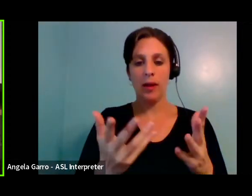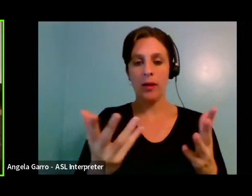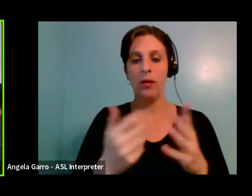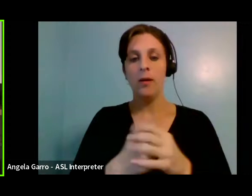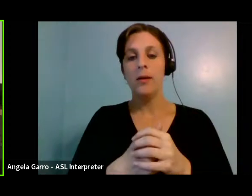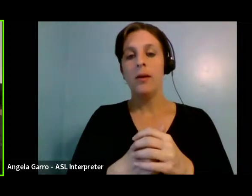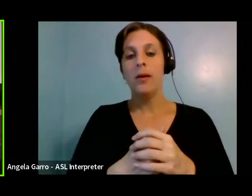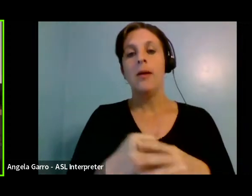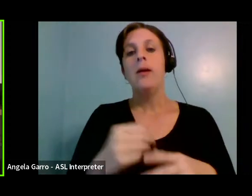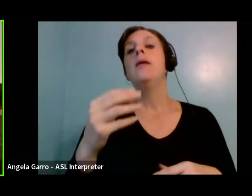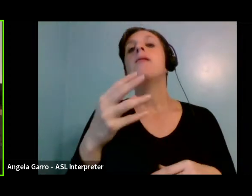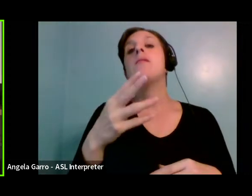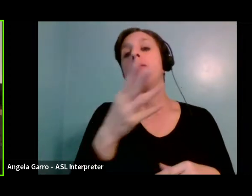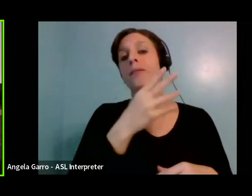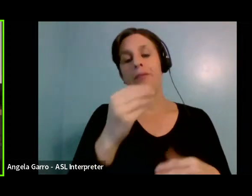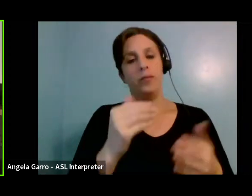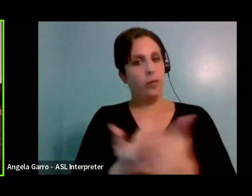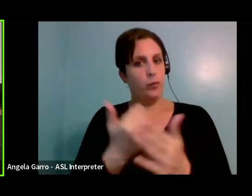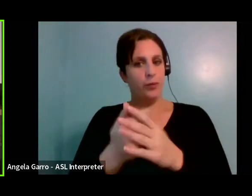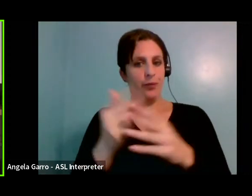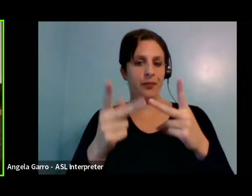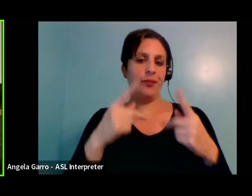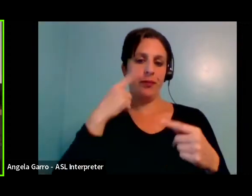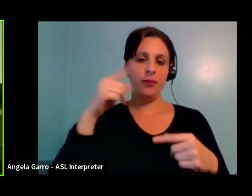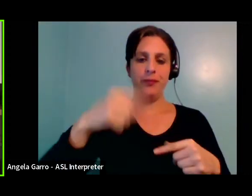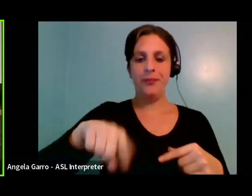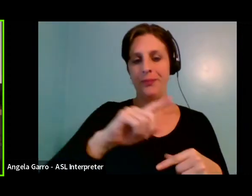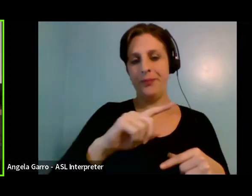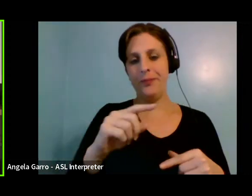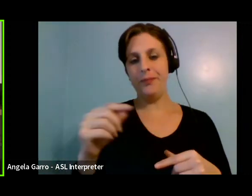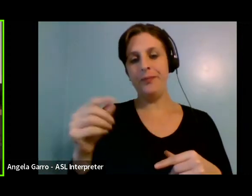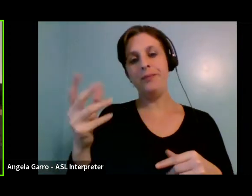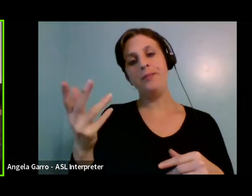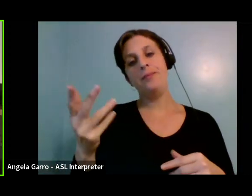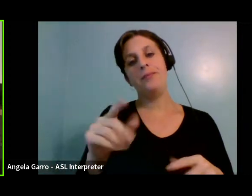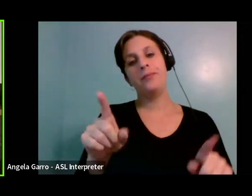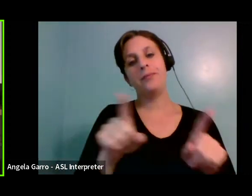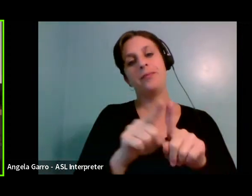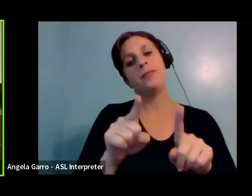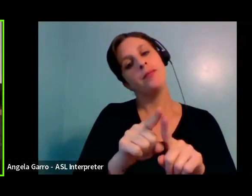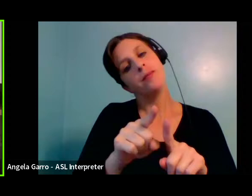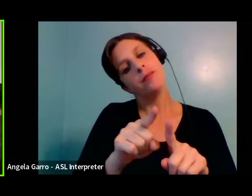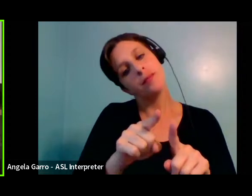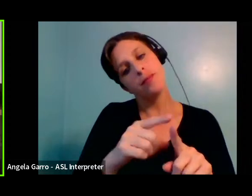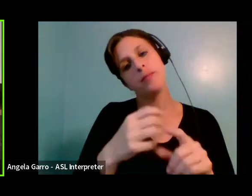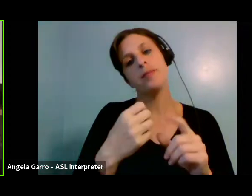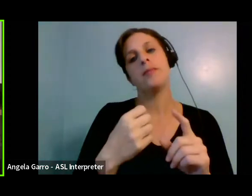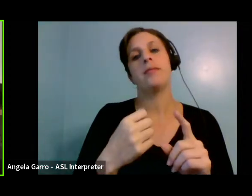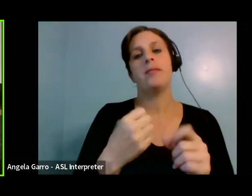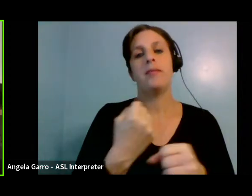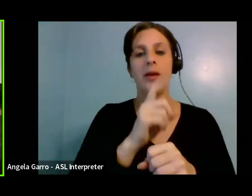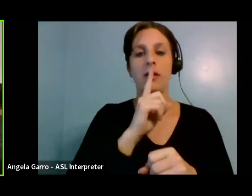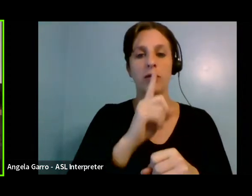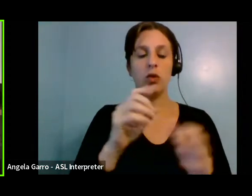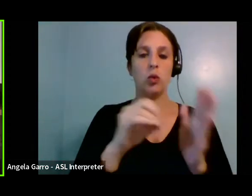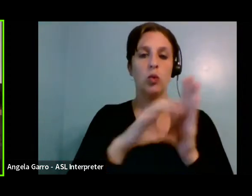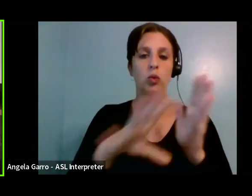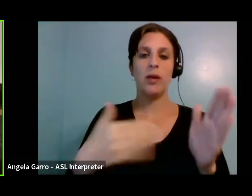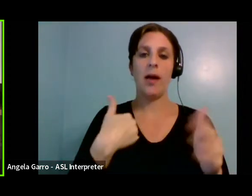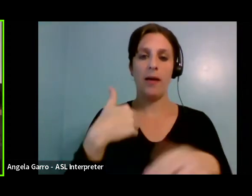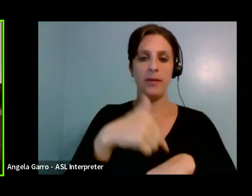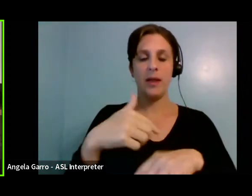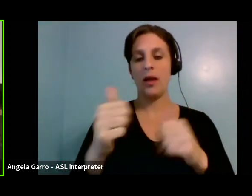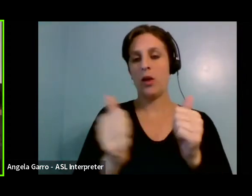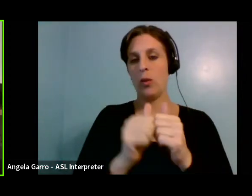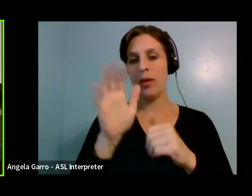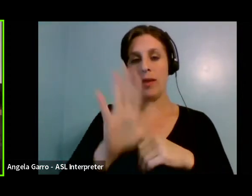it's not, it's a new place for them. Also making sure that the students have time with their